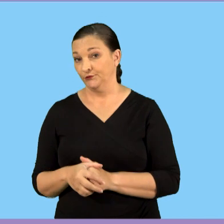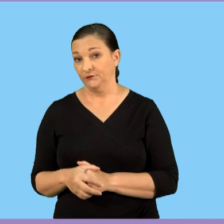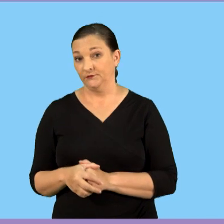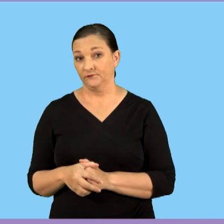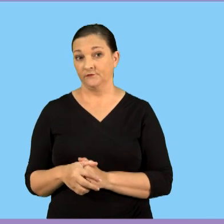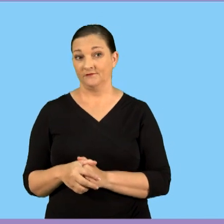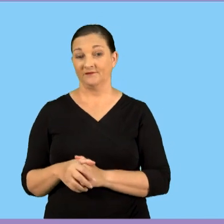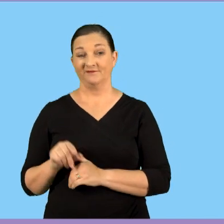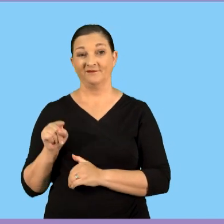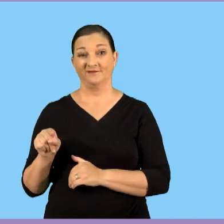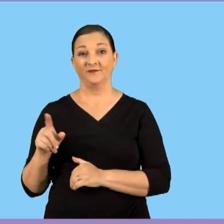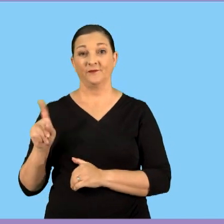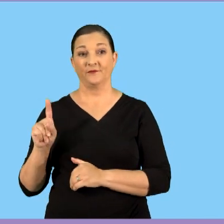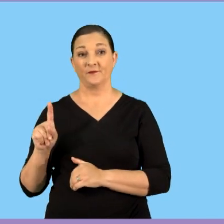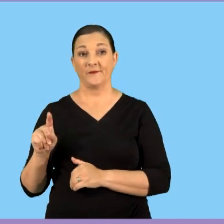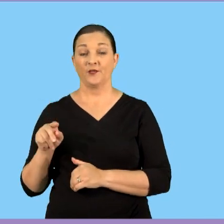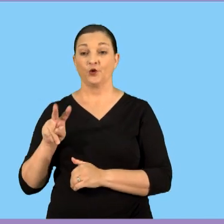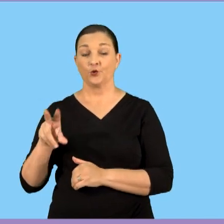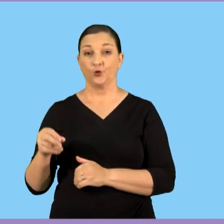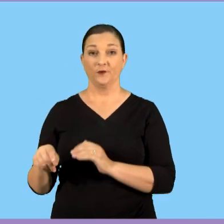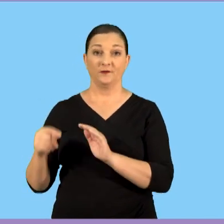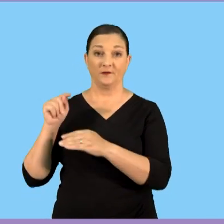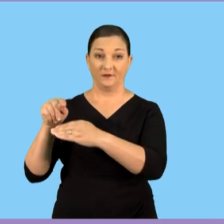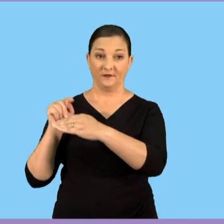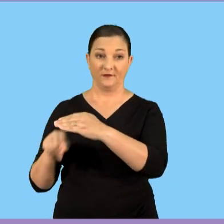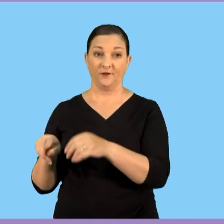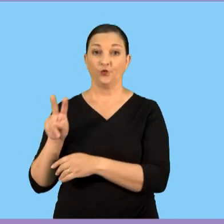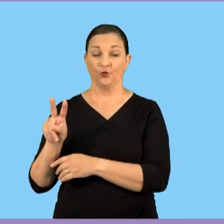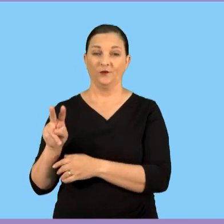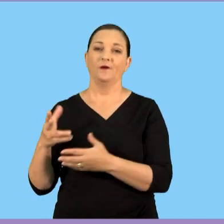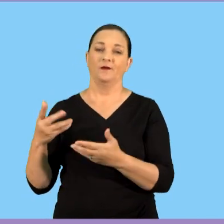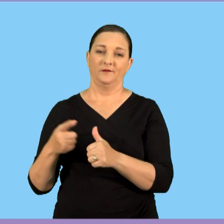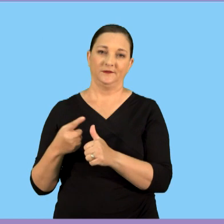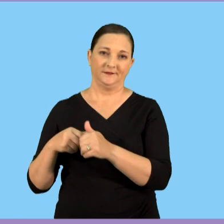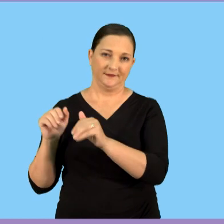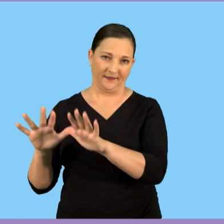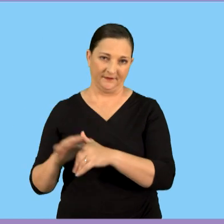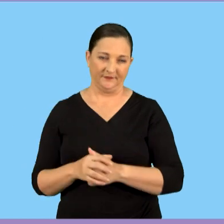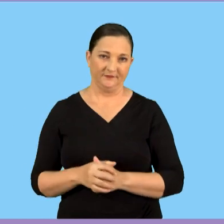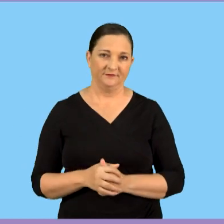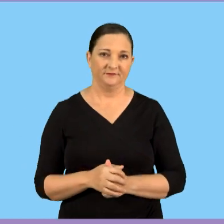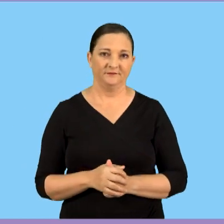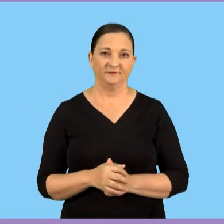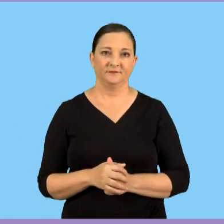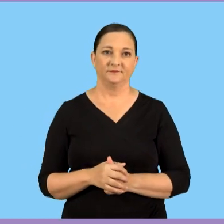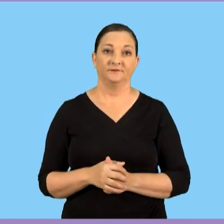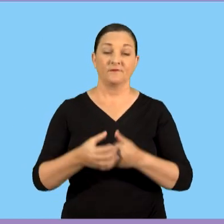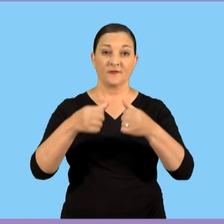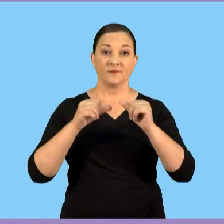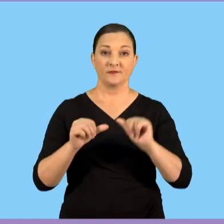20 divided by a 2. That is 20 divided by 2 is 10.